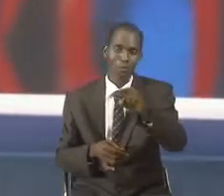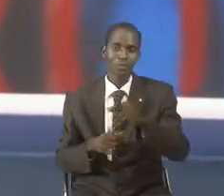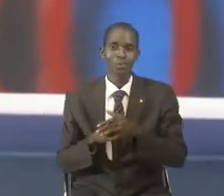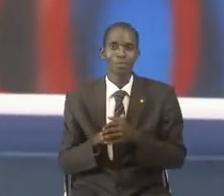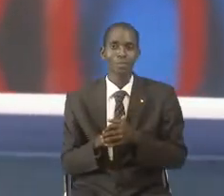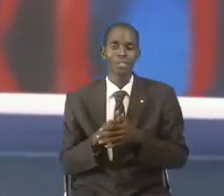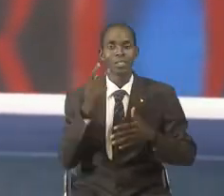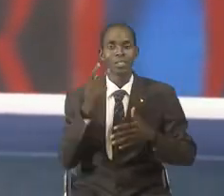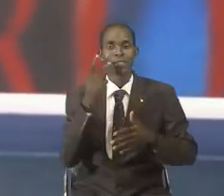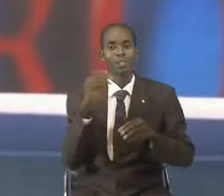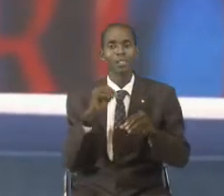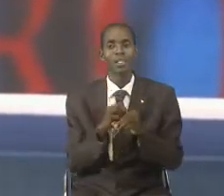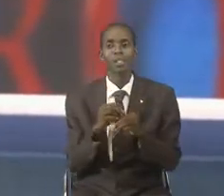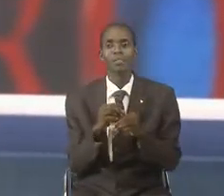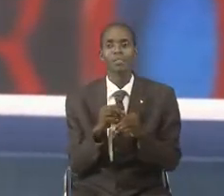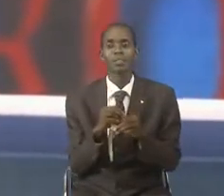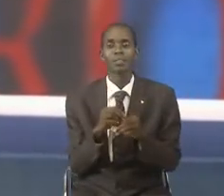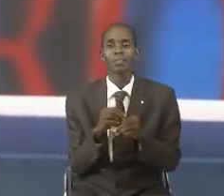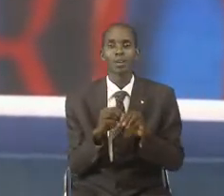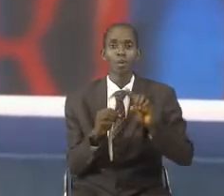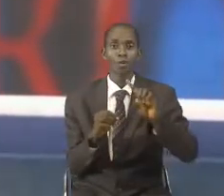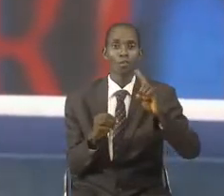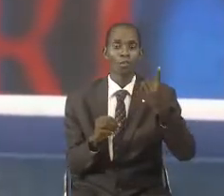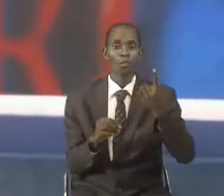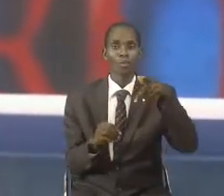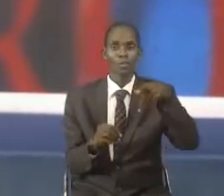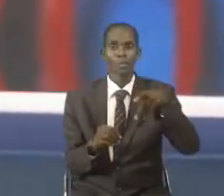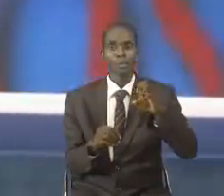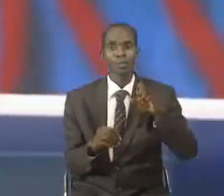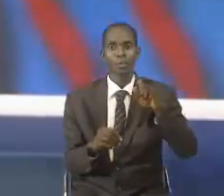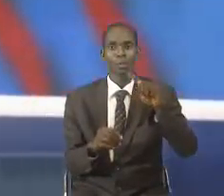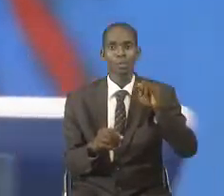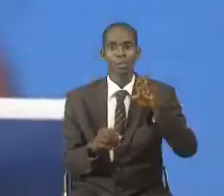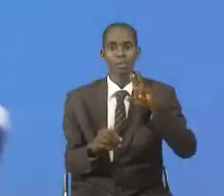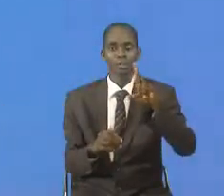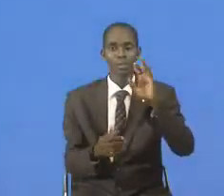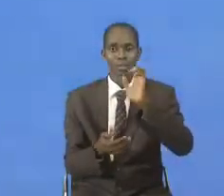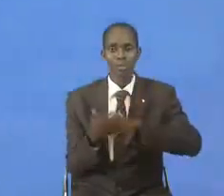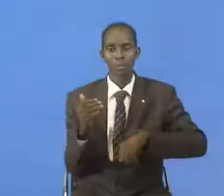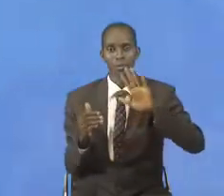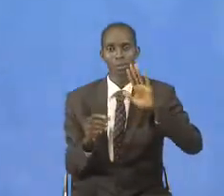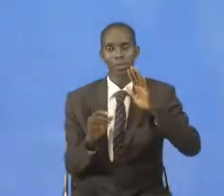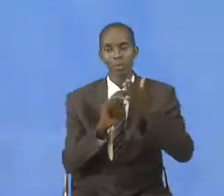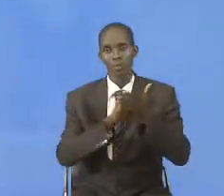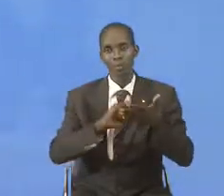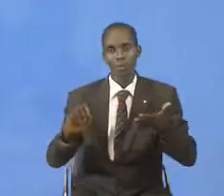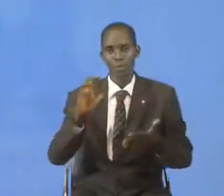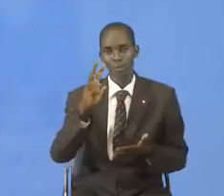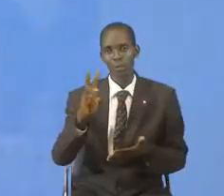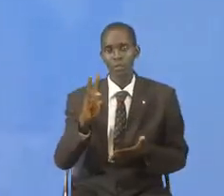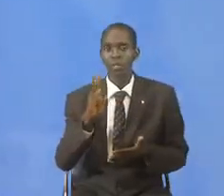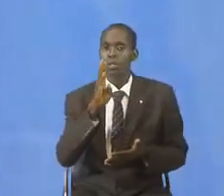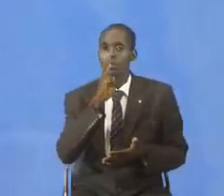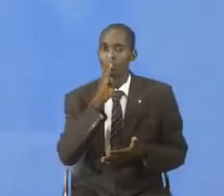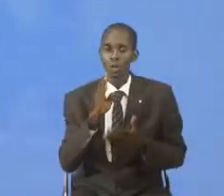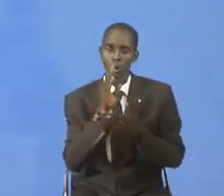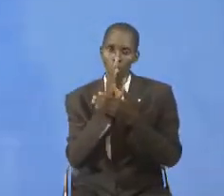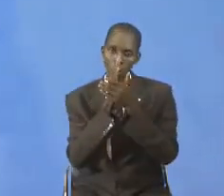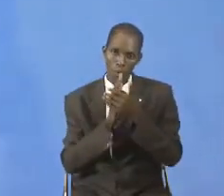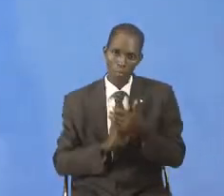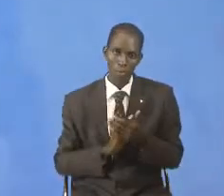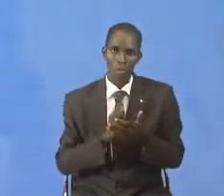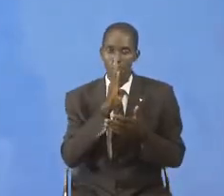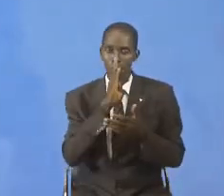you. I said for you. Look at this in 1 Peter chapter